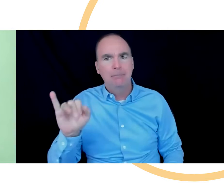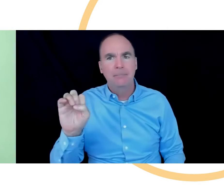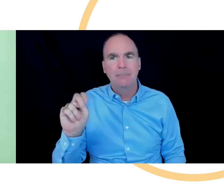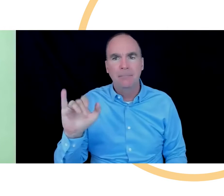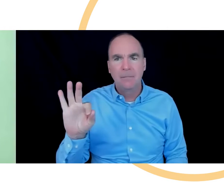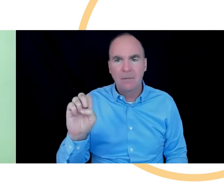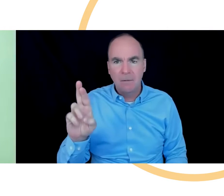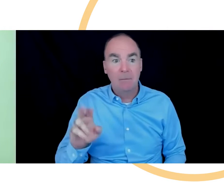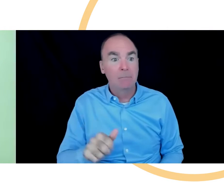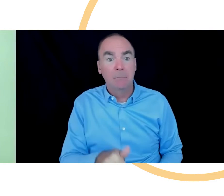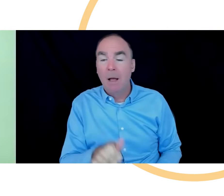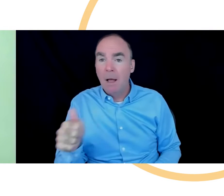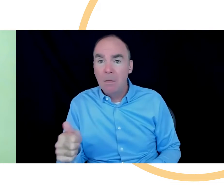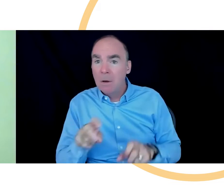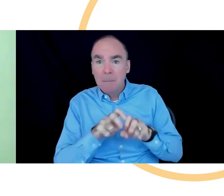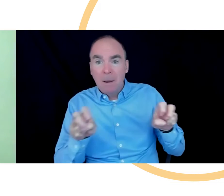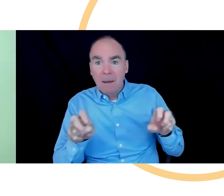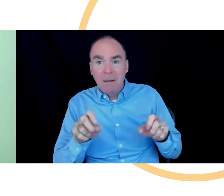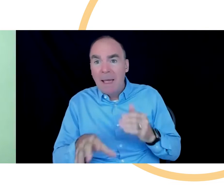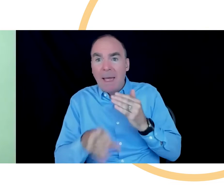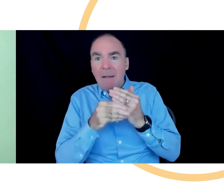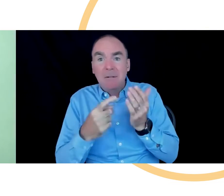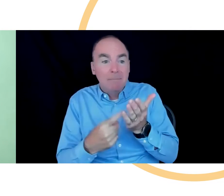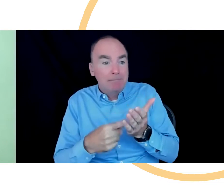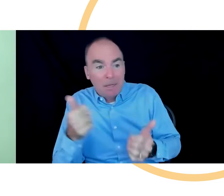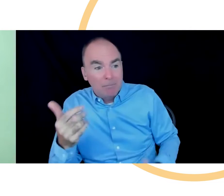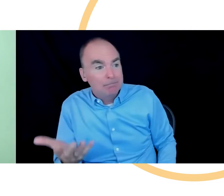Is there any other panelist who would like to add anything?